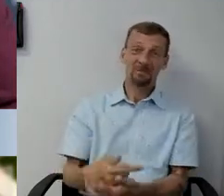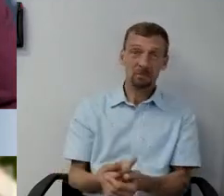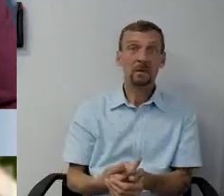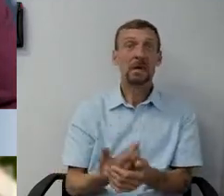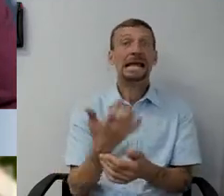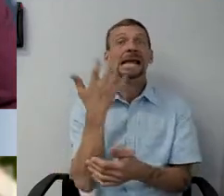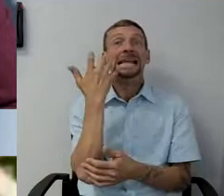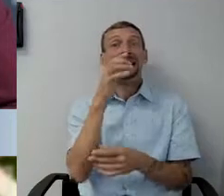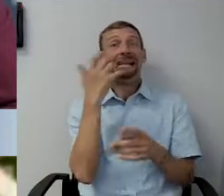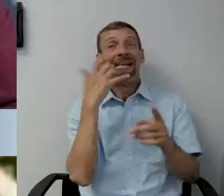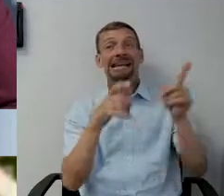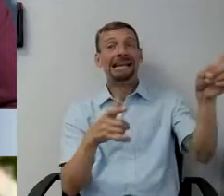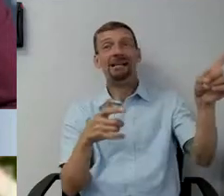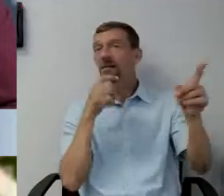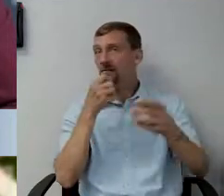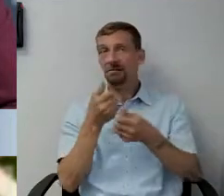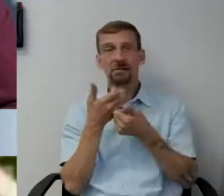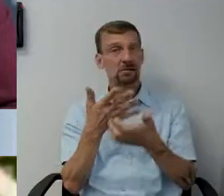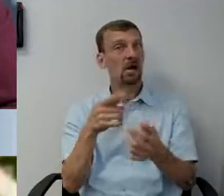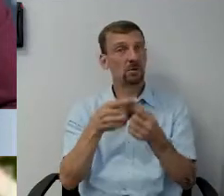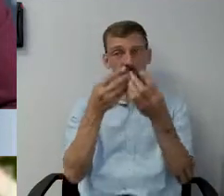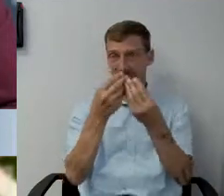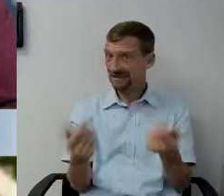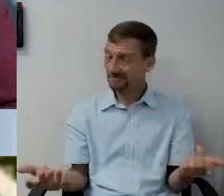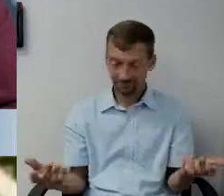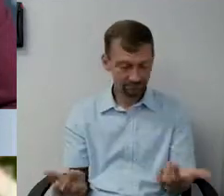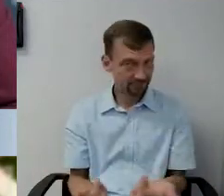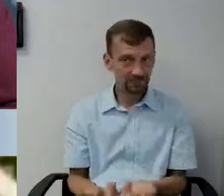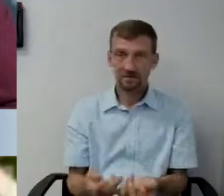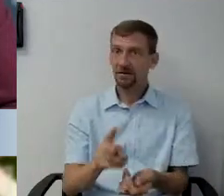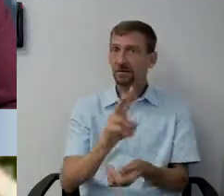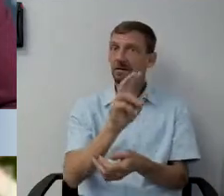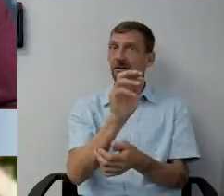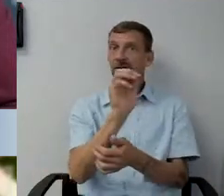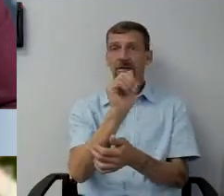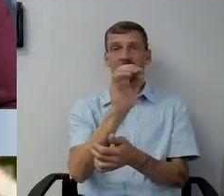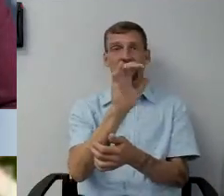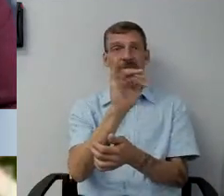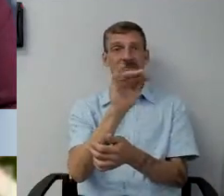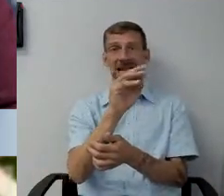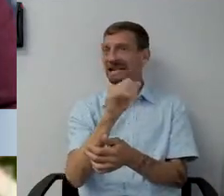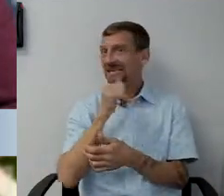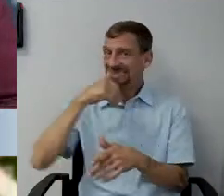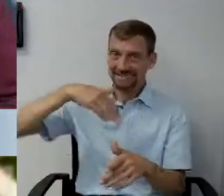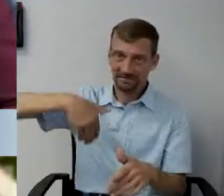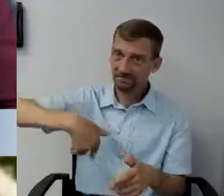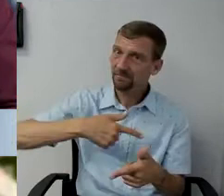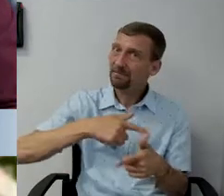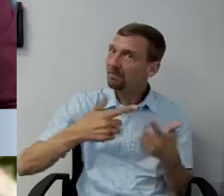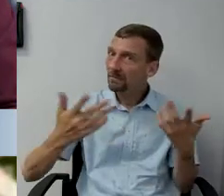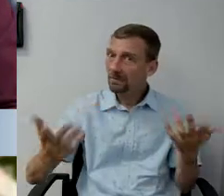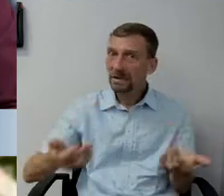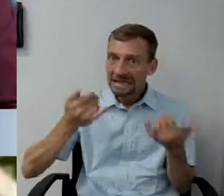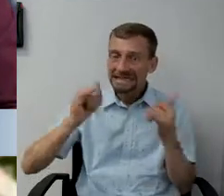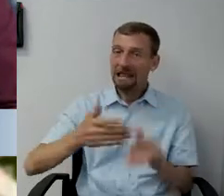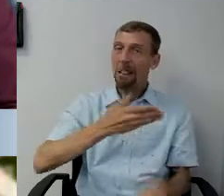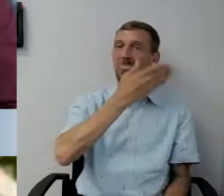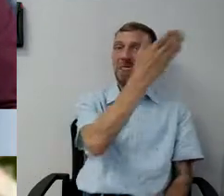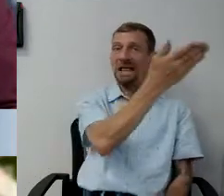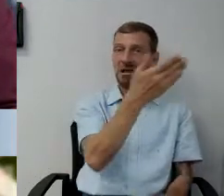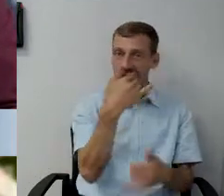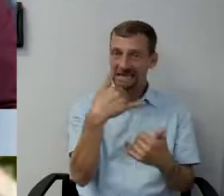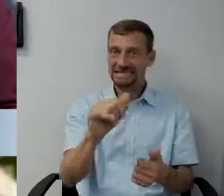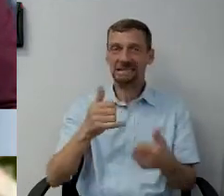the heat has not caused it to disappear. We don't have a vaccine yet. Mm-hmm. It is still out there. It's still